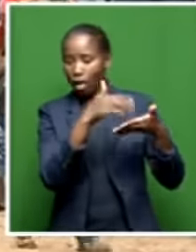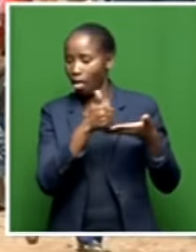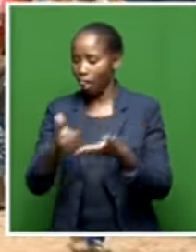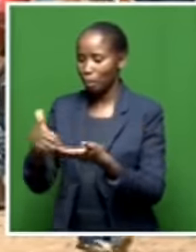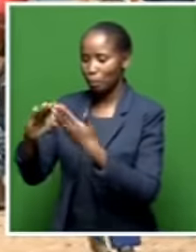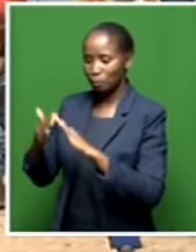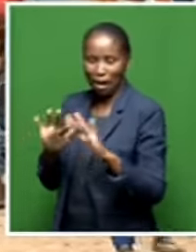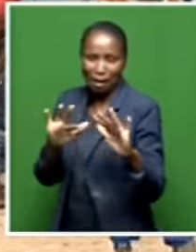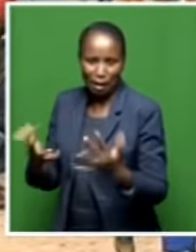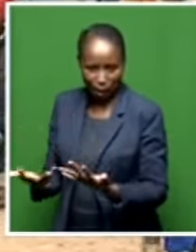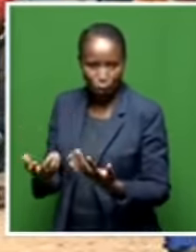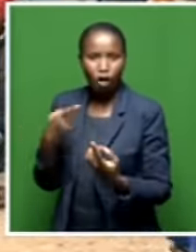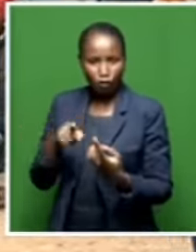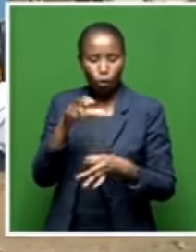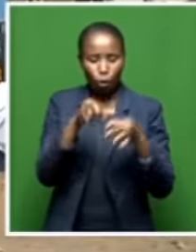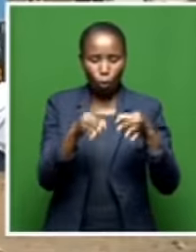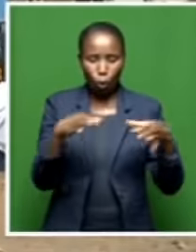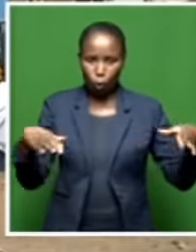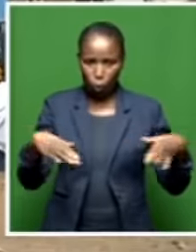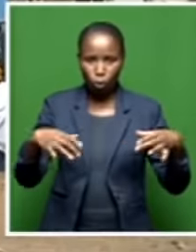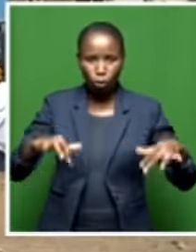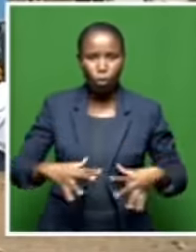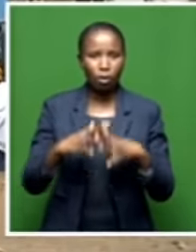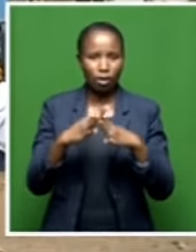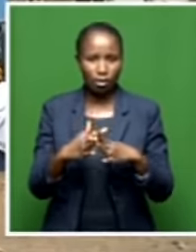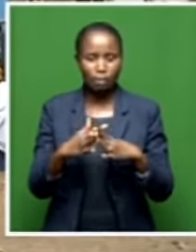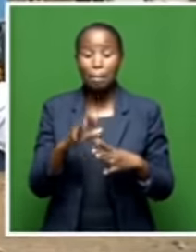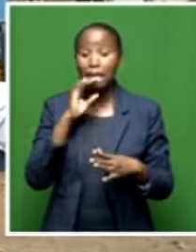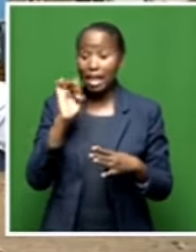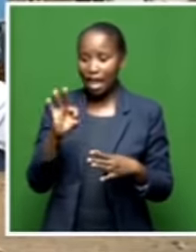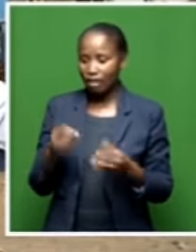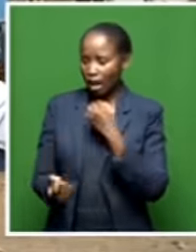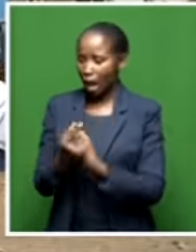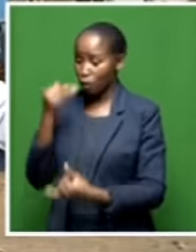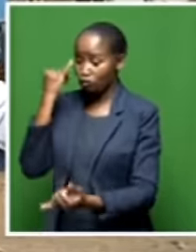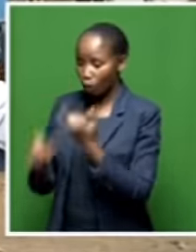we get frustrated? Because citizens are frustrated, and in the main,